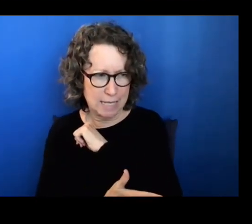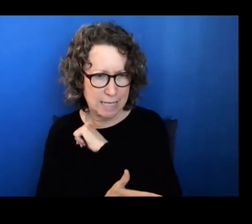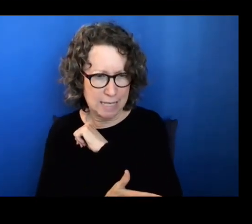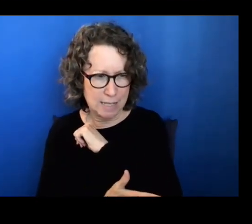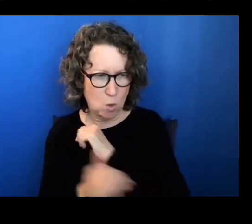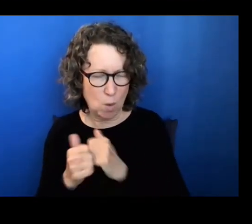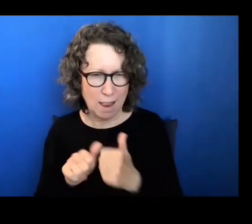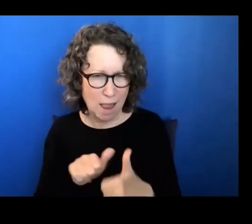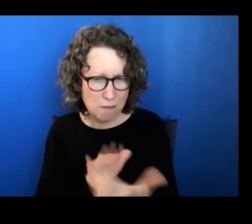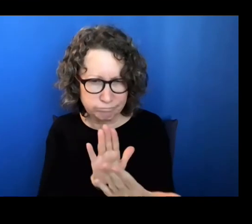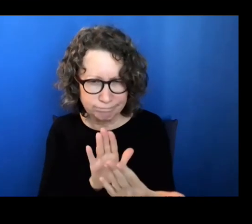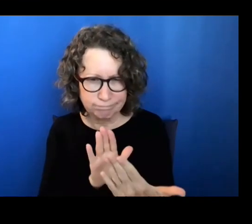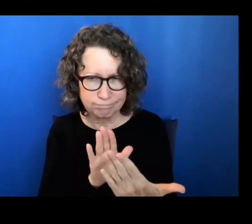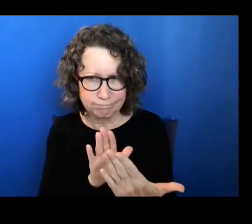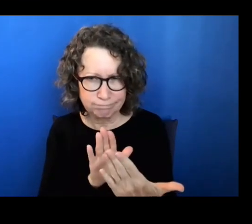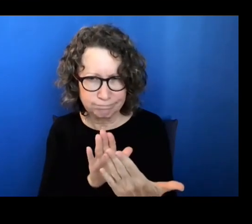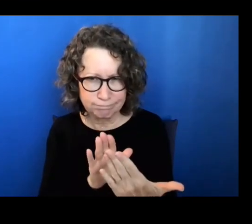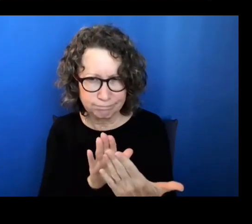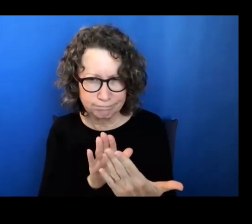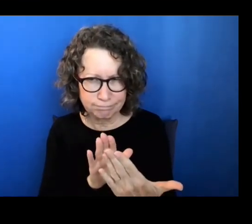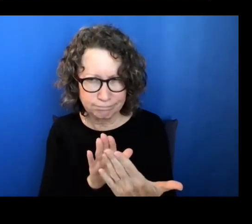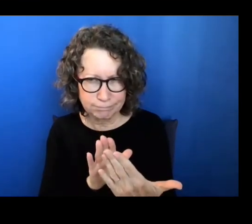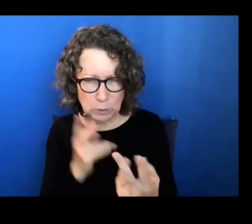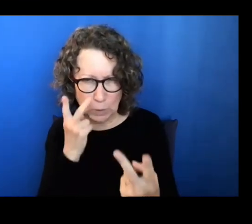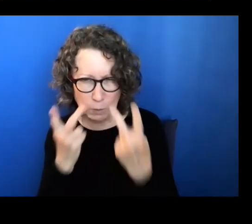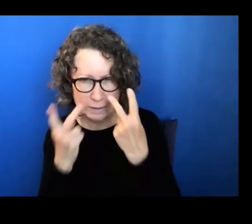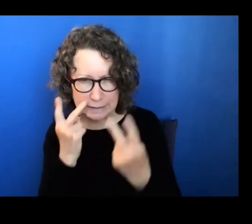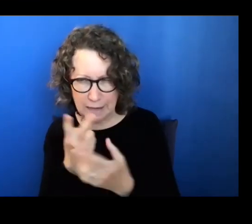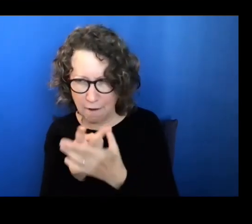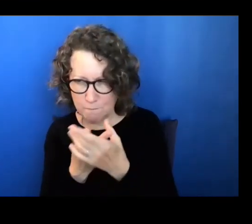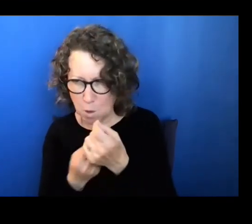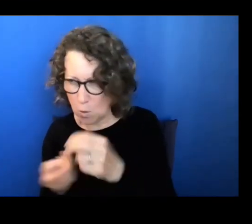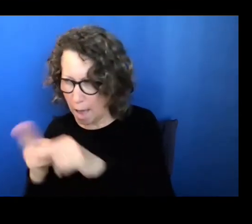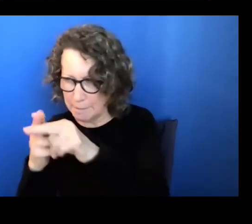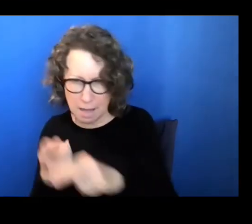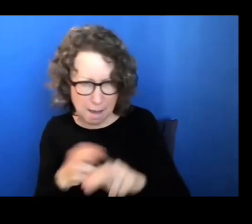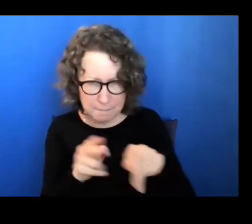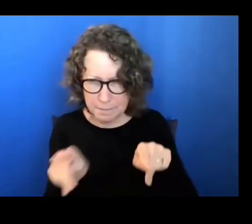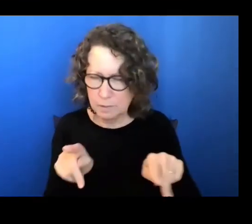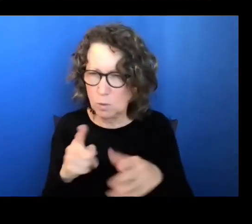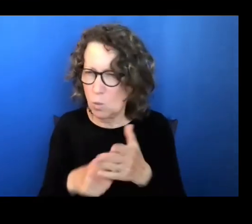of how many cases we're likely to see of both types?